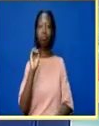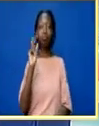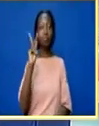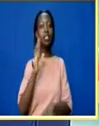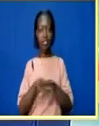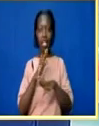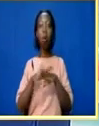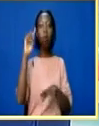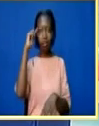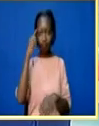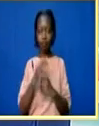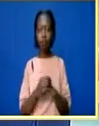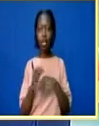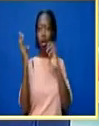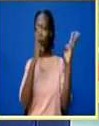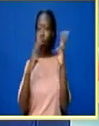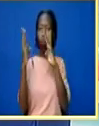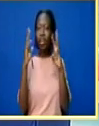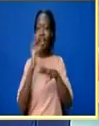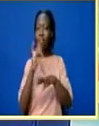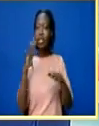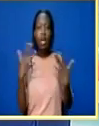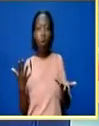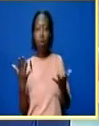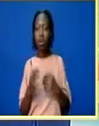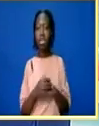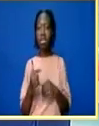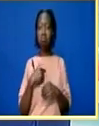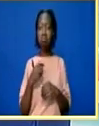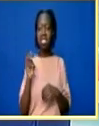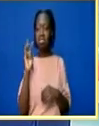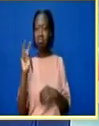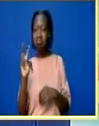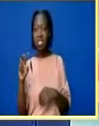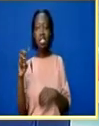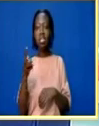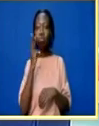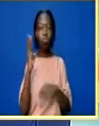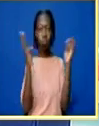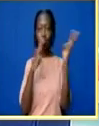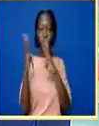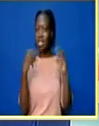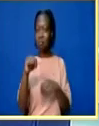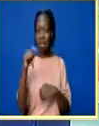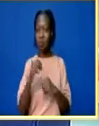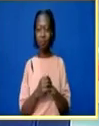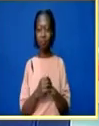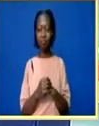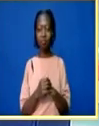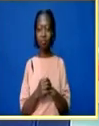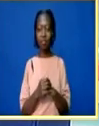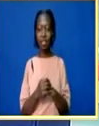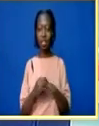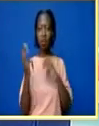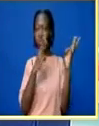nice. Uh-huh. How does wind affect then? And I've never seen wind flowing. Well, yeah, wind. Yes,